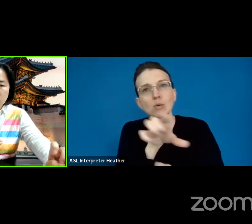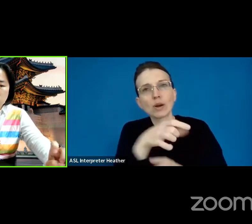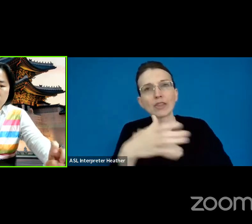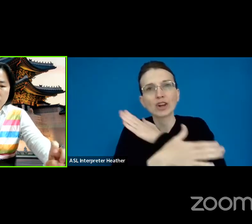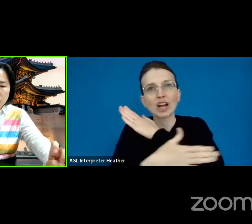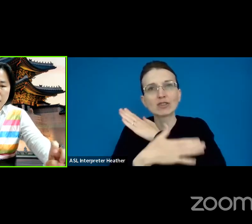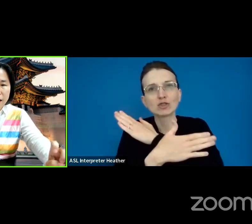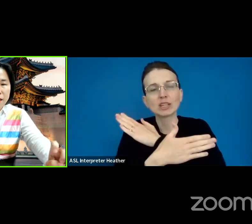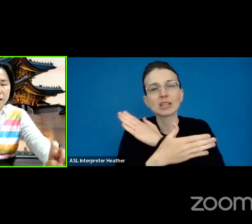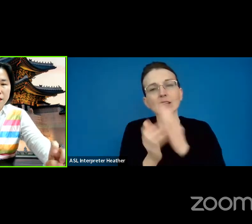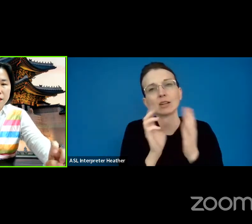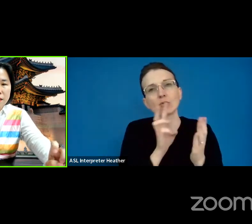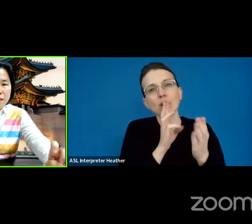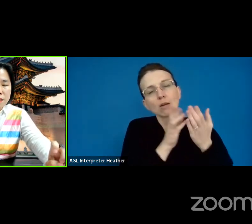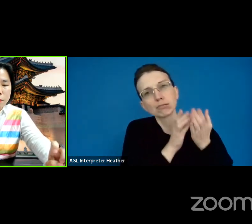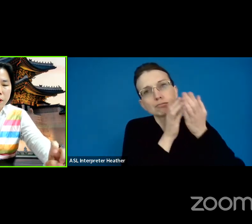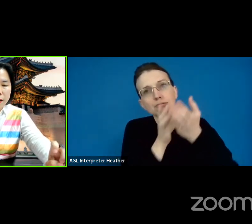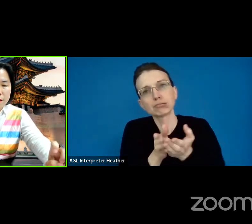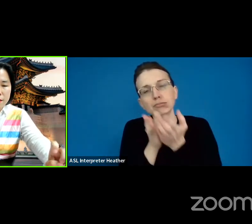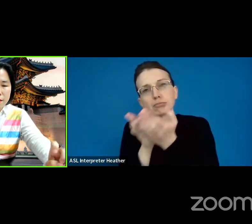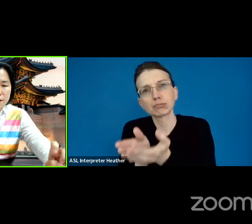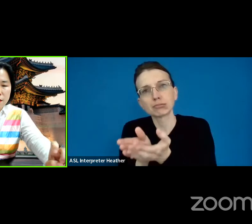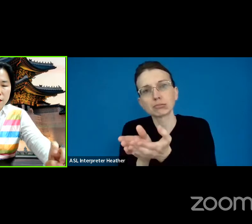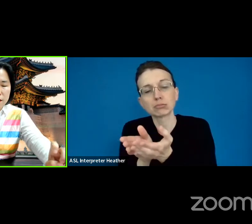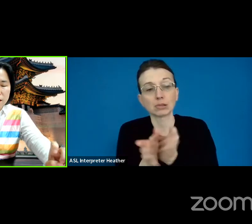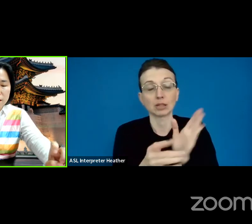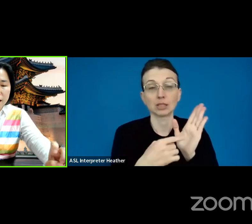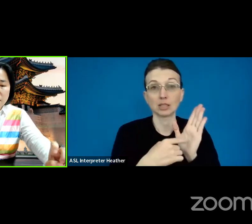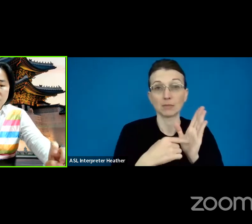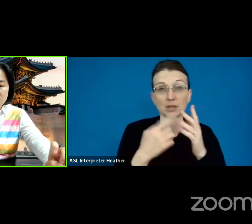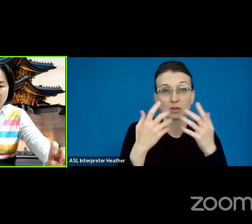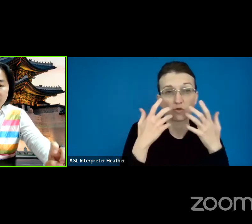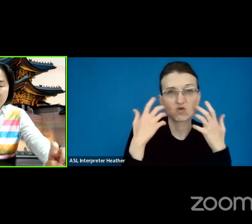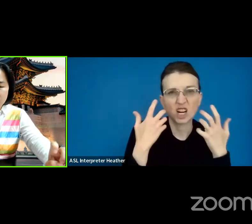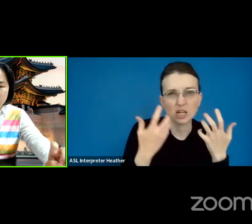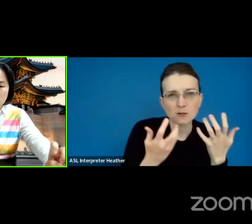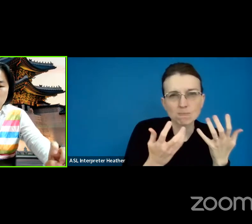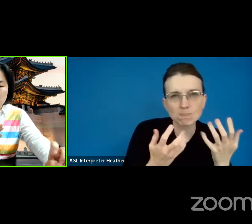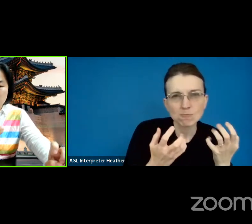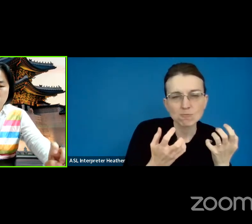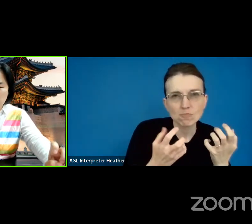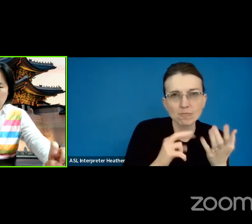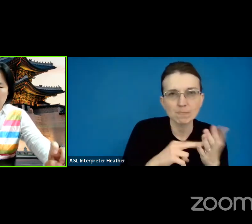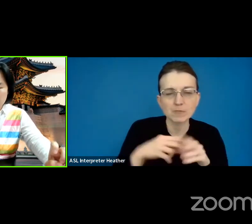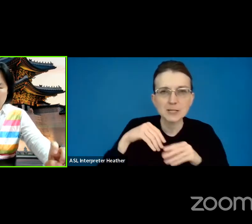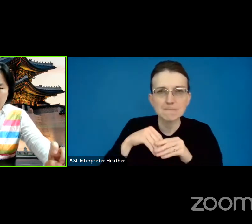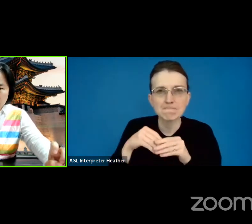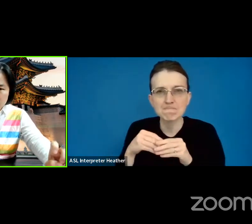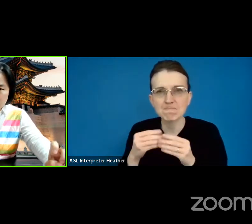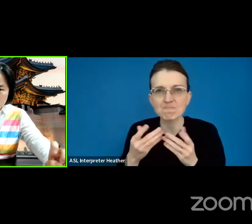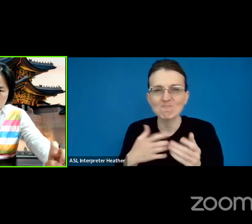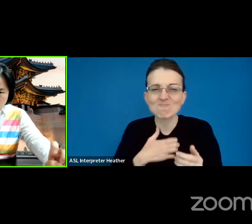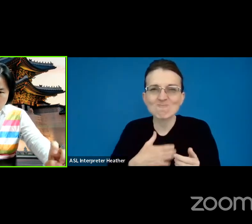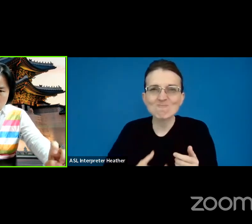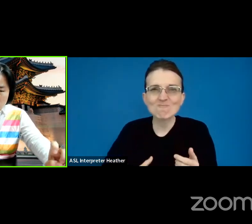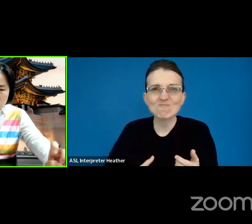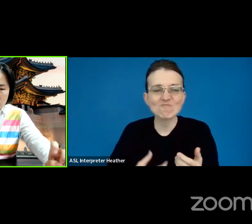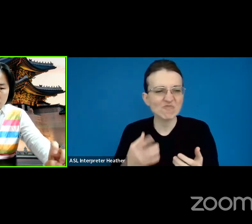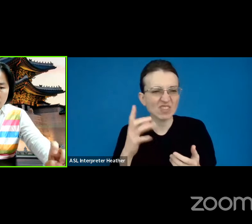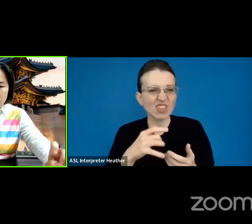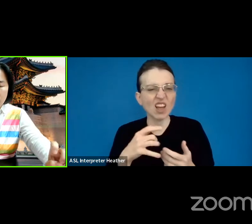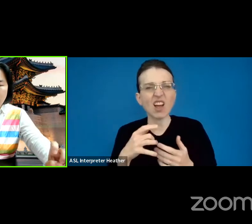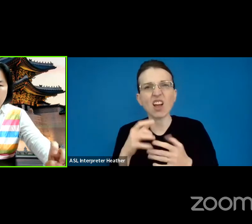And the greedy tiger symbolizes the intense desire to destroy status